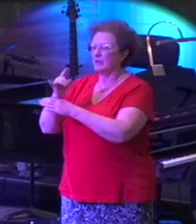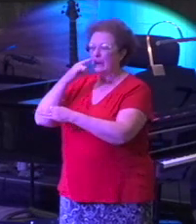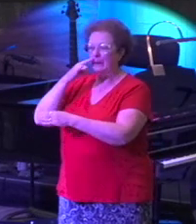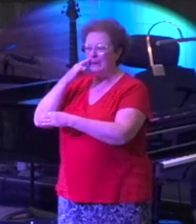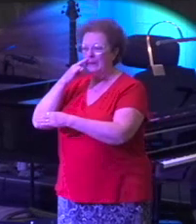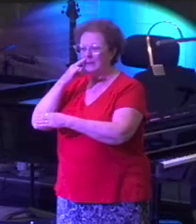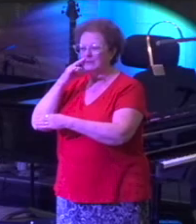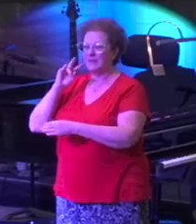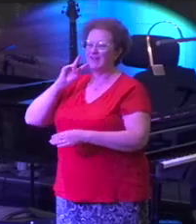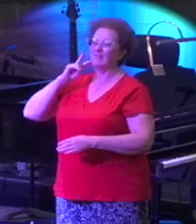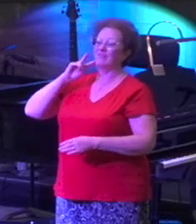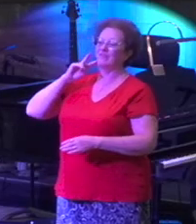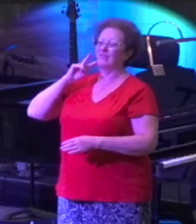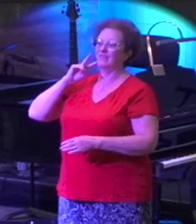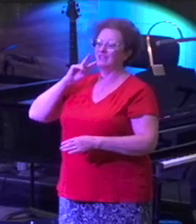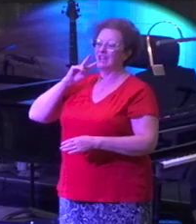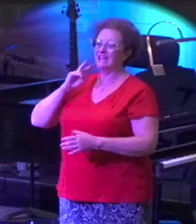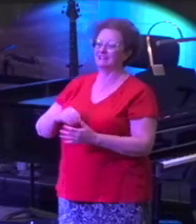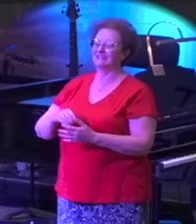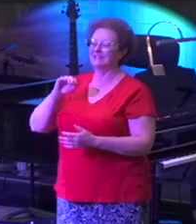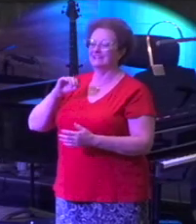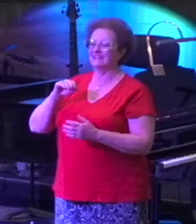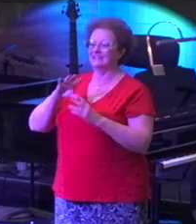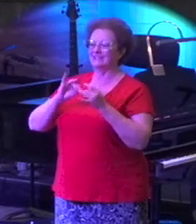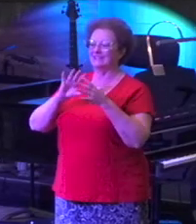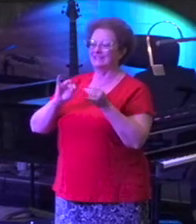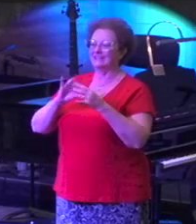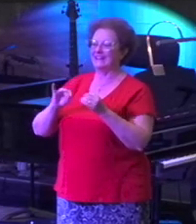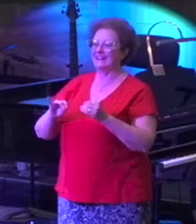rocks the house known as VeggieTales.